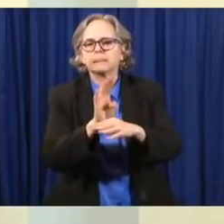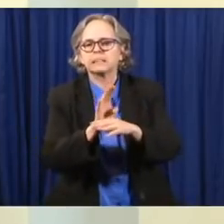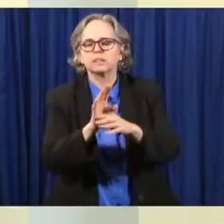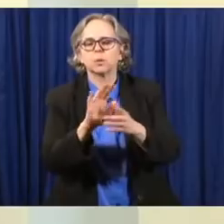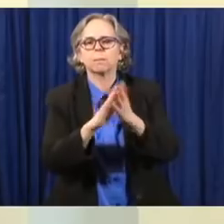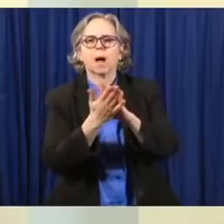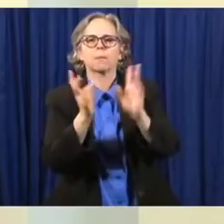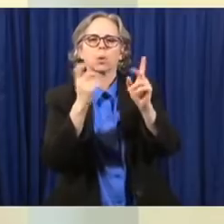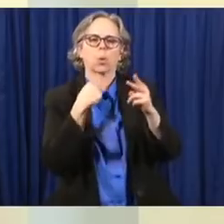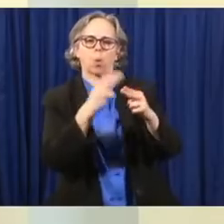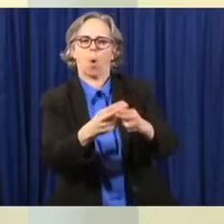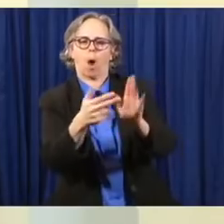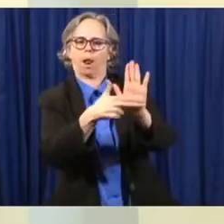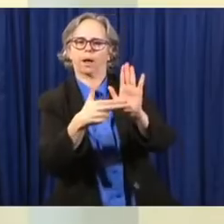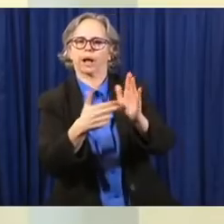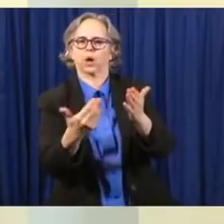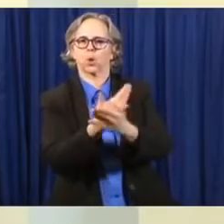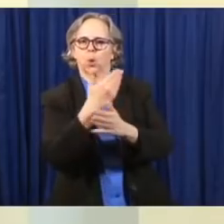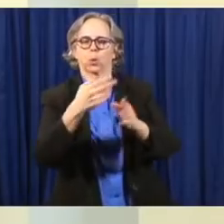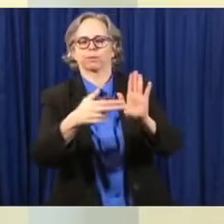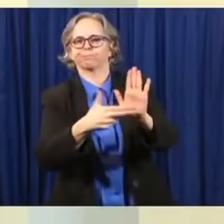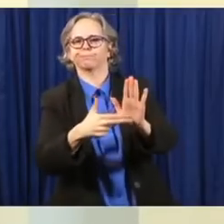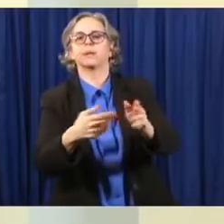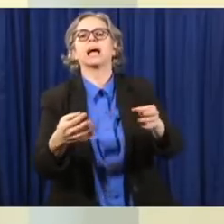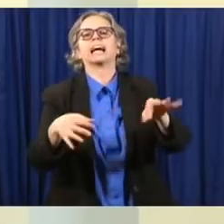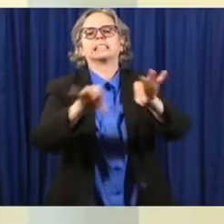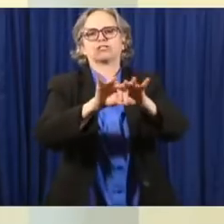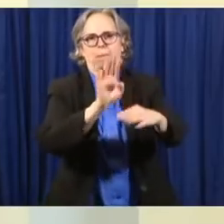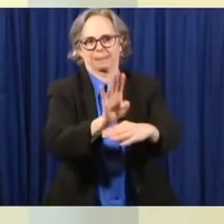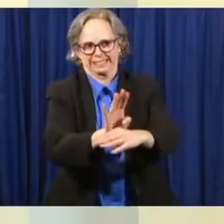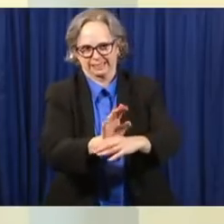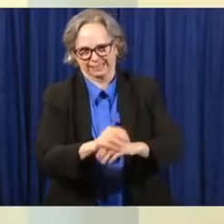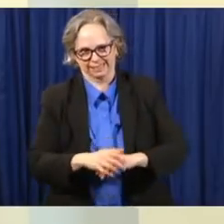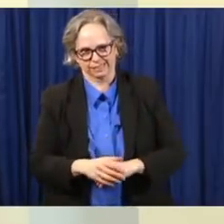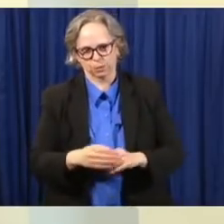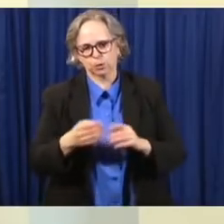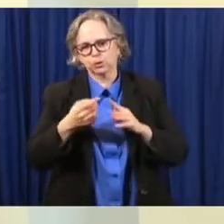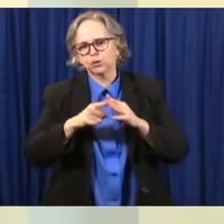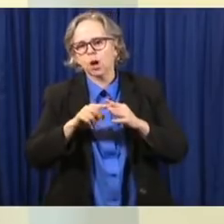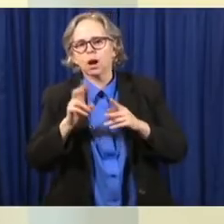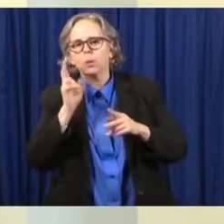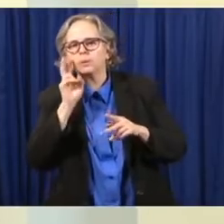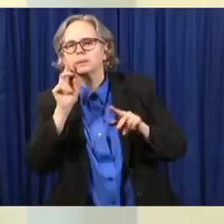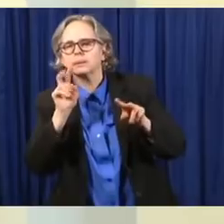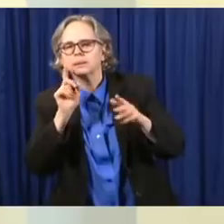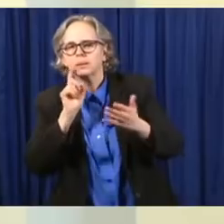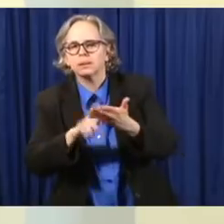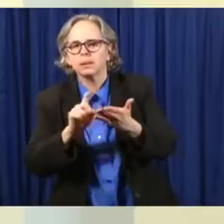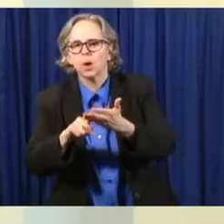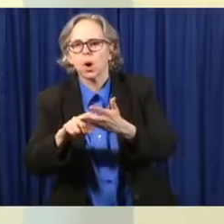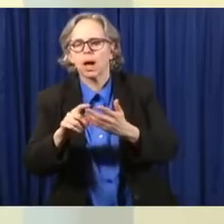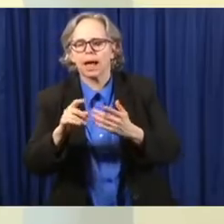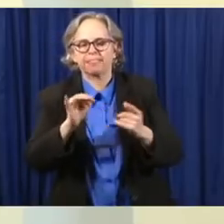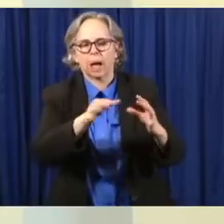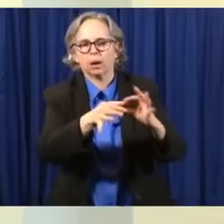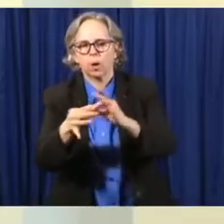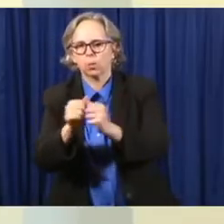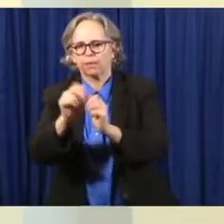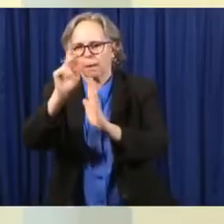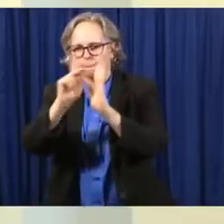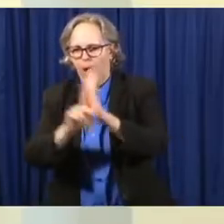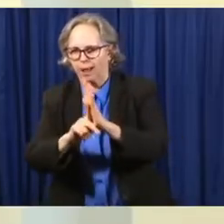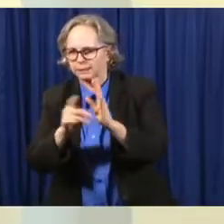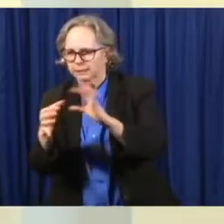necessary policy discussions around that will surface. And they're all interrelated. It's very hard to talk